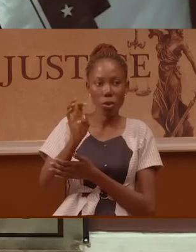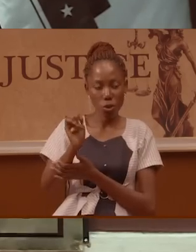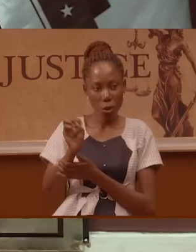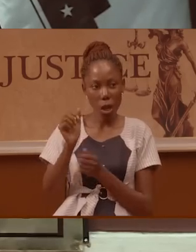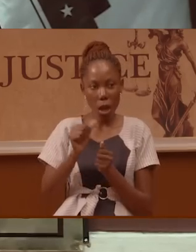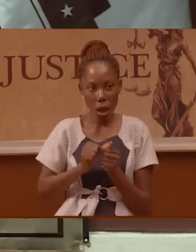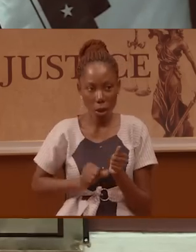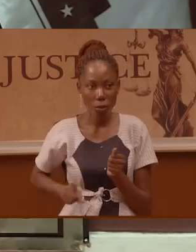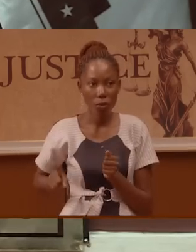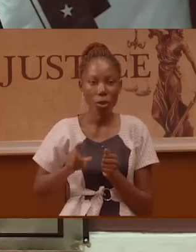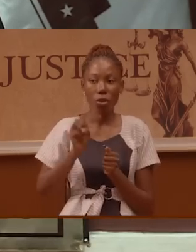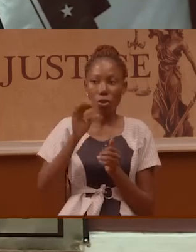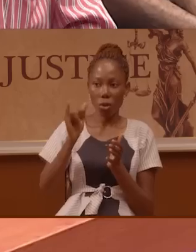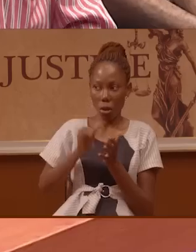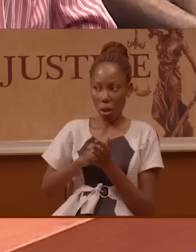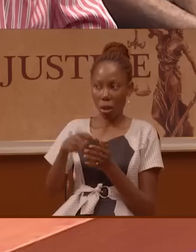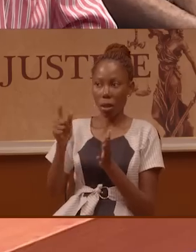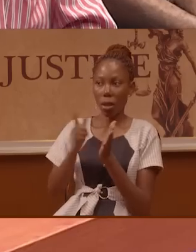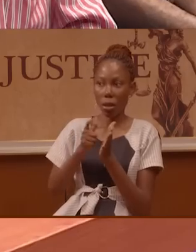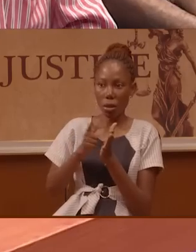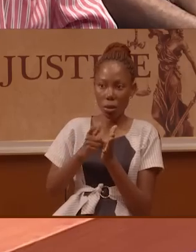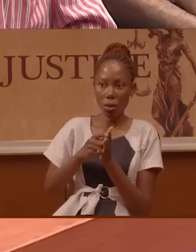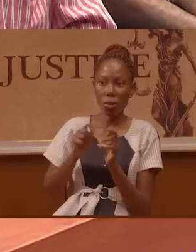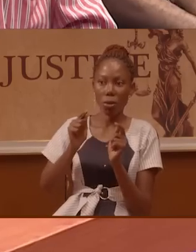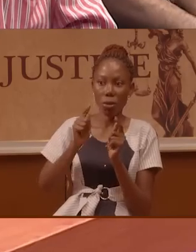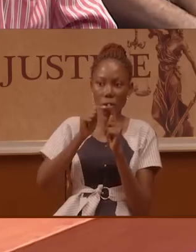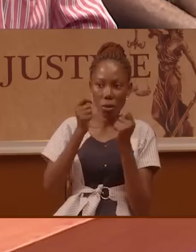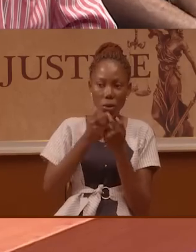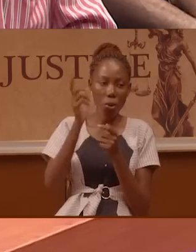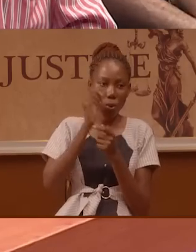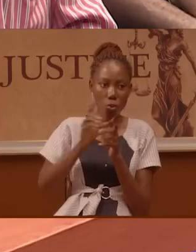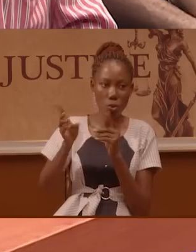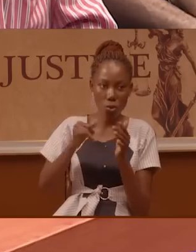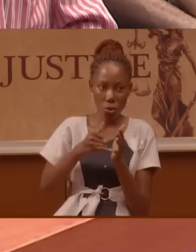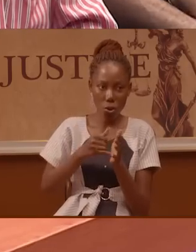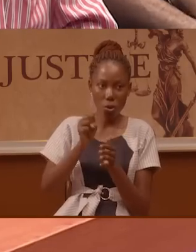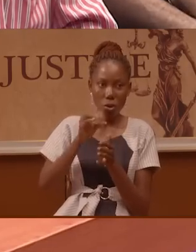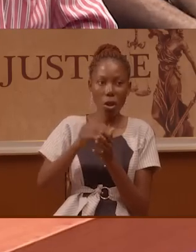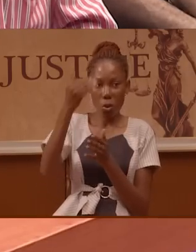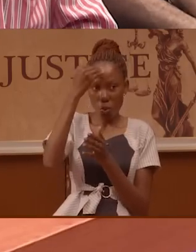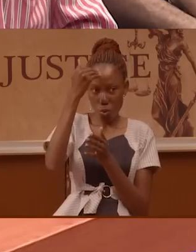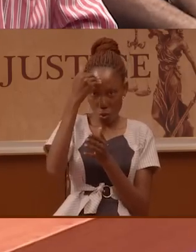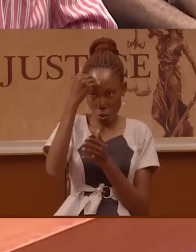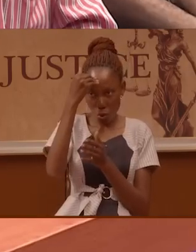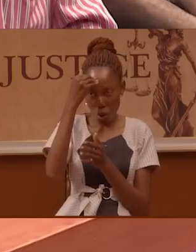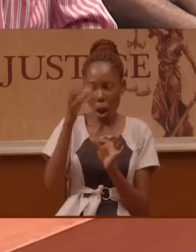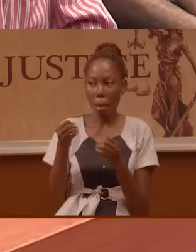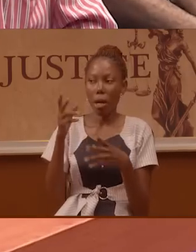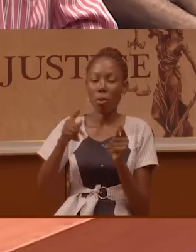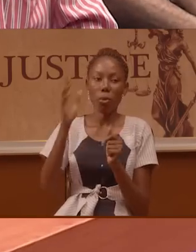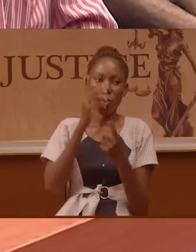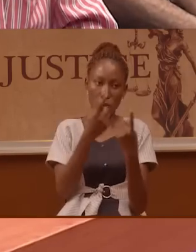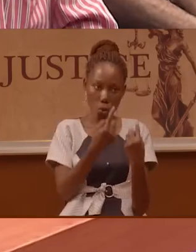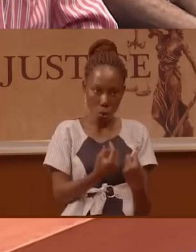Let the legal team write everybody and invite them. Let's see those that will not come. Let's see those that will come.